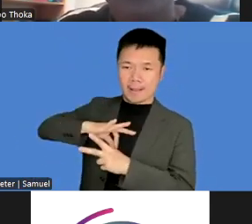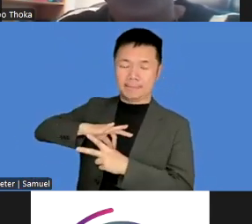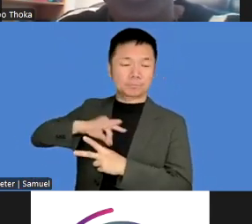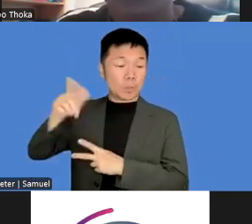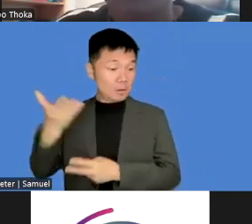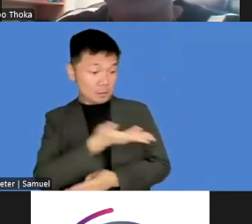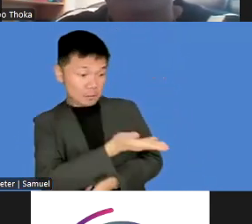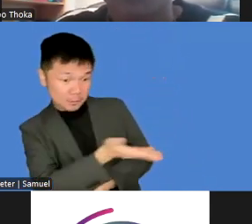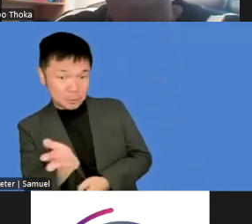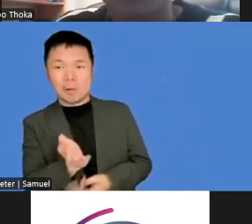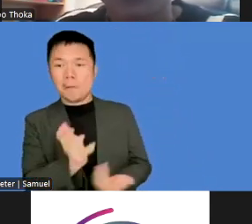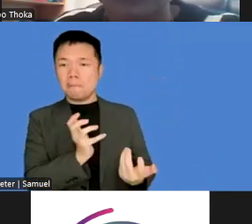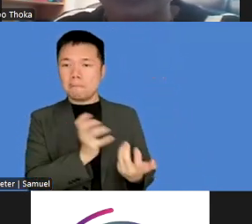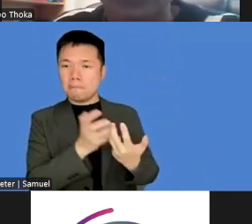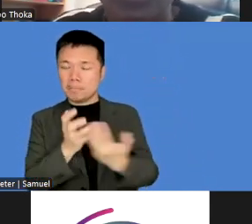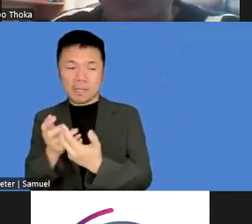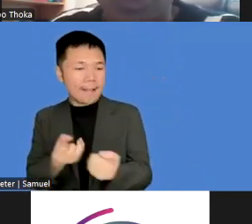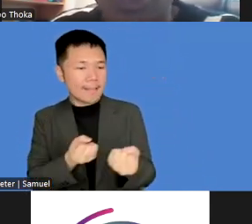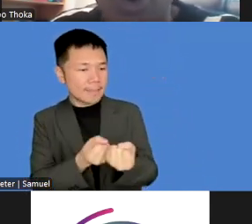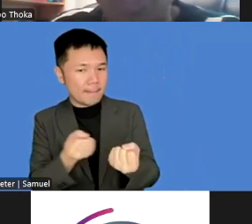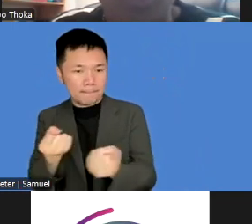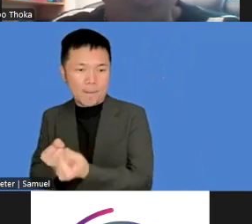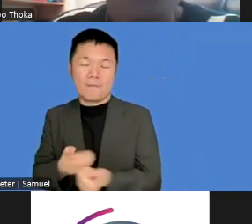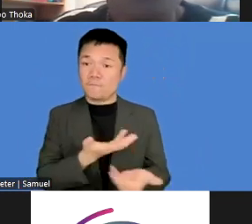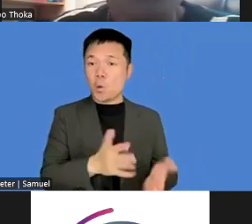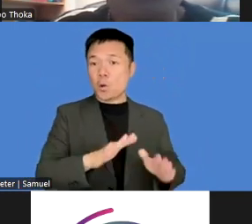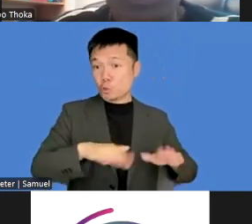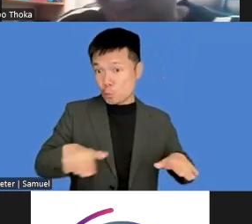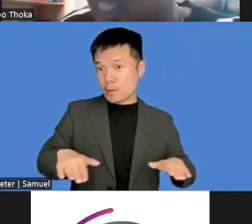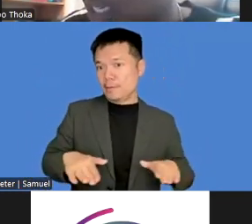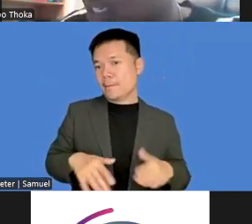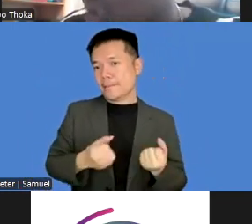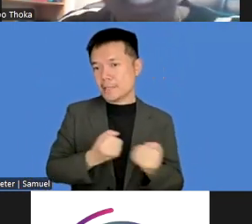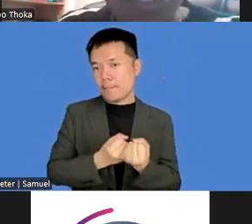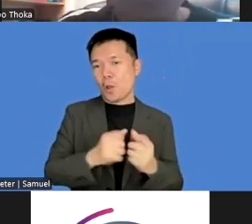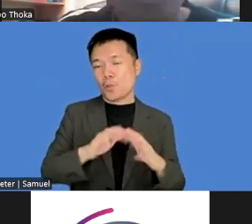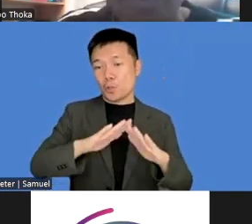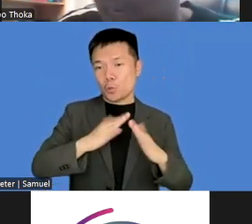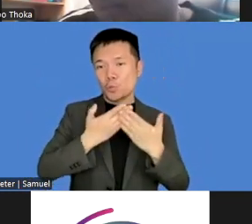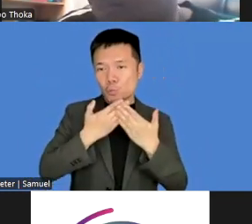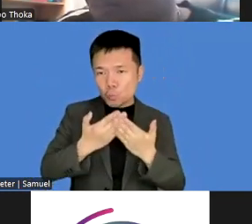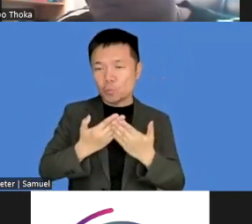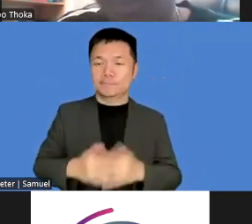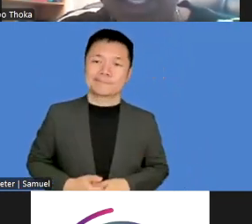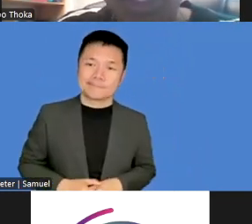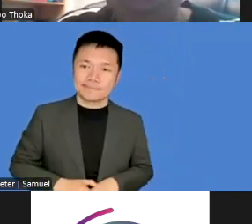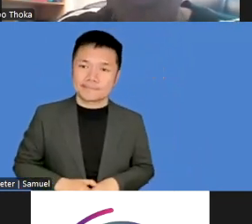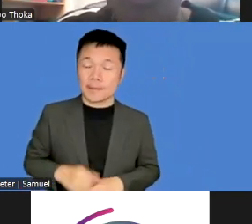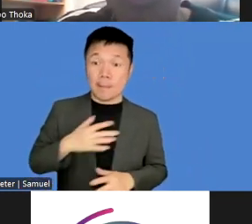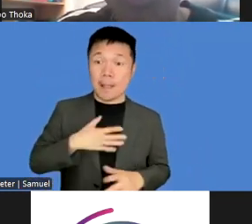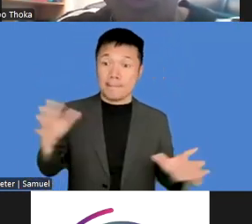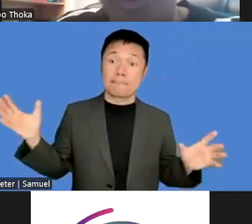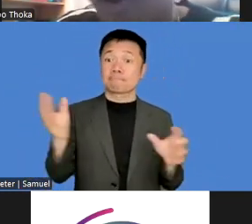assistance or the kind of interventions that they specifically required. So that's that on that from me. Thank